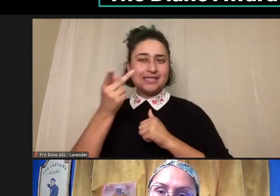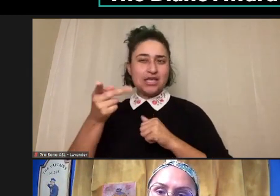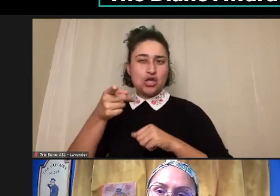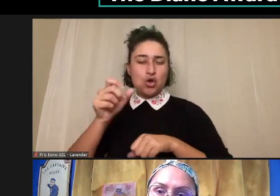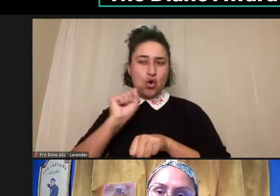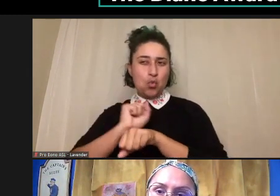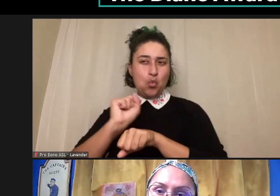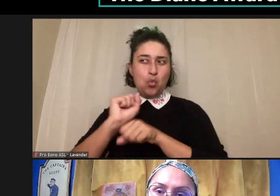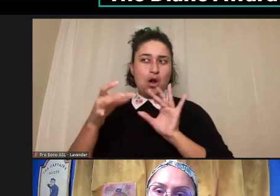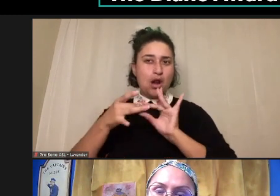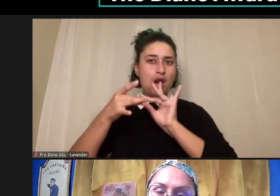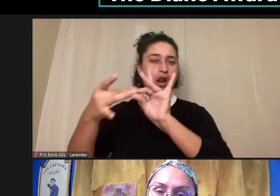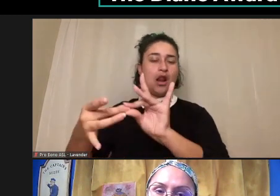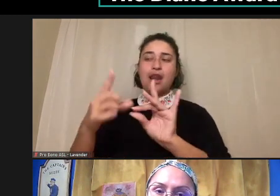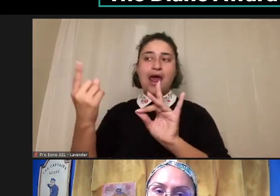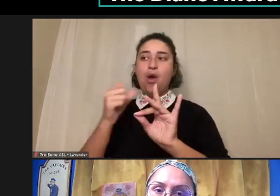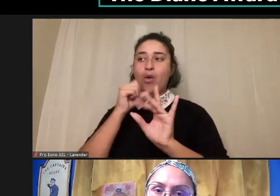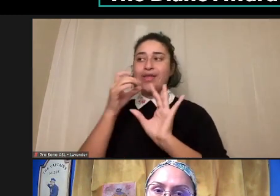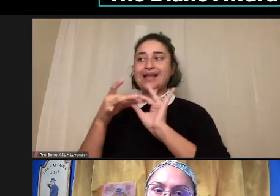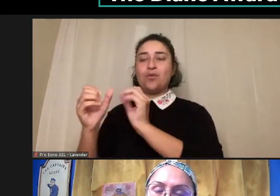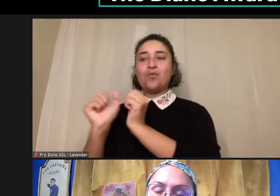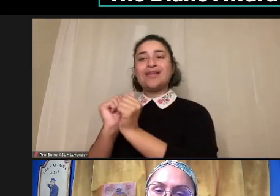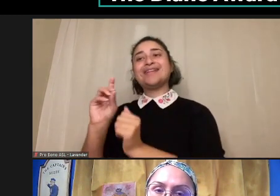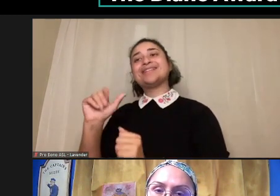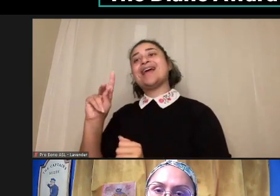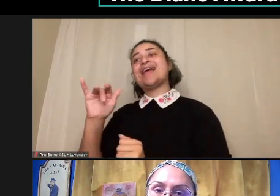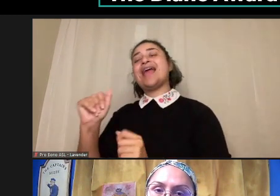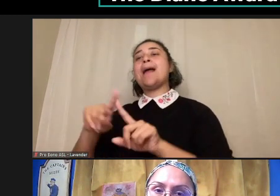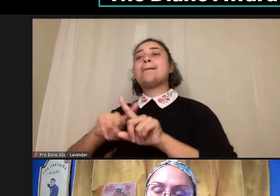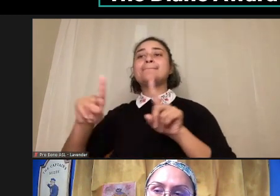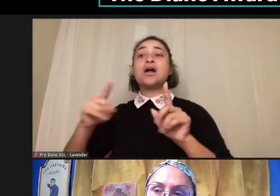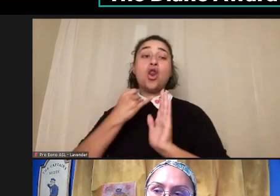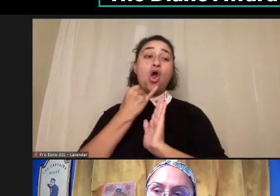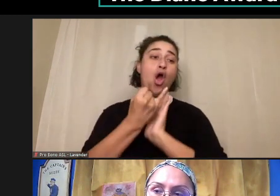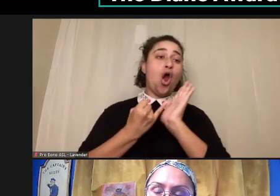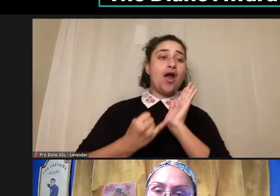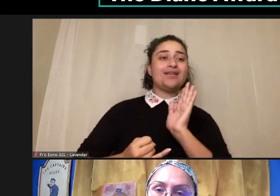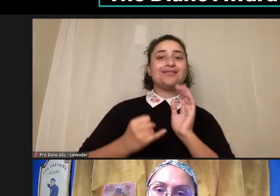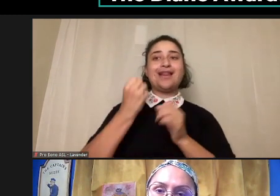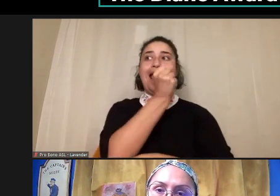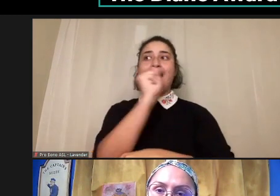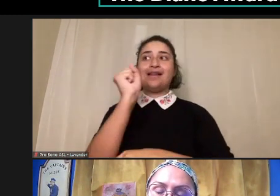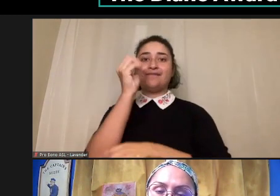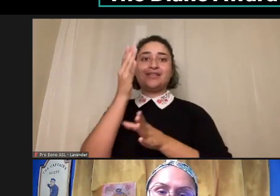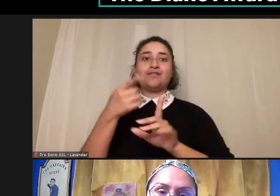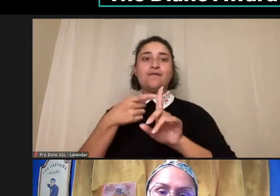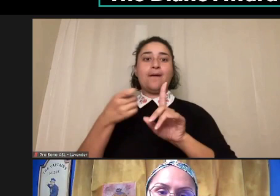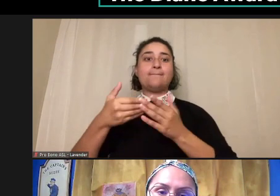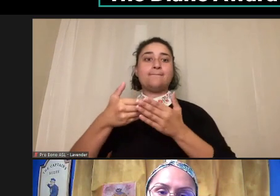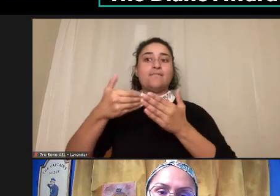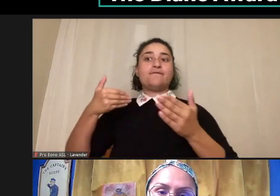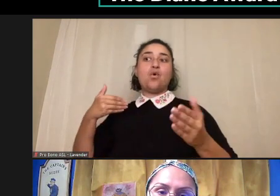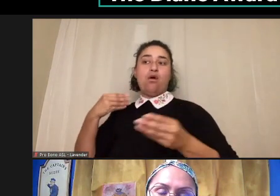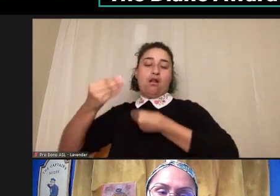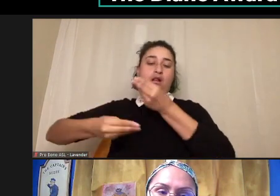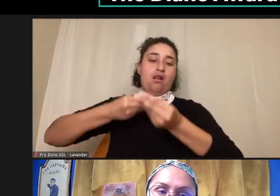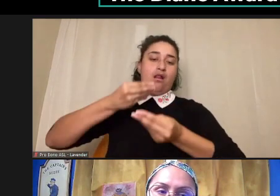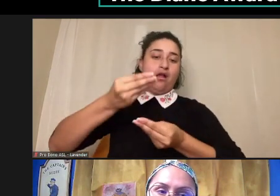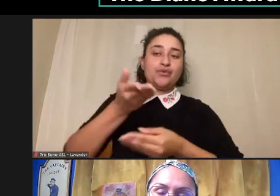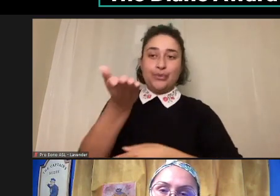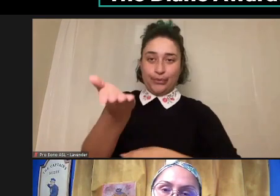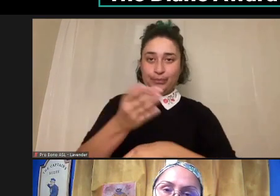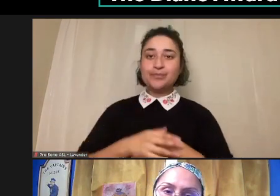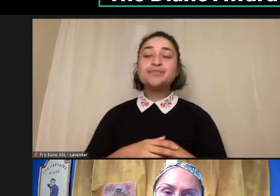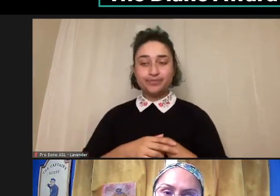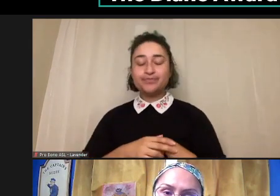Diane's legacy, but to those artist activists that have come before. Yes, definitely. I